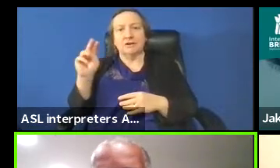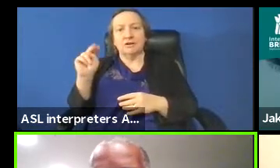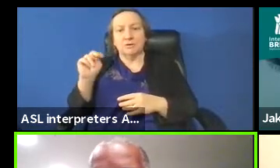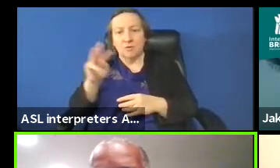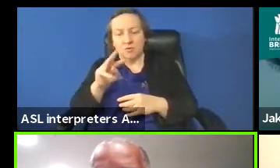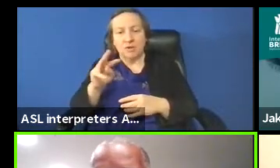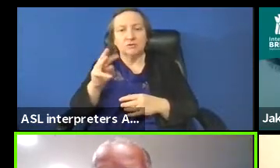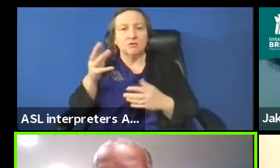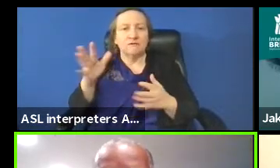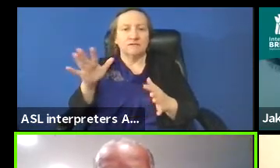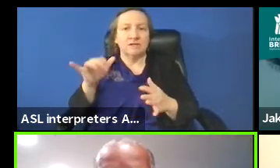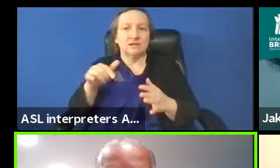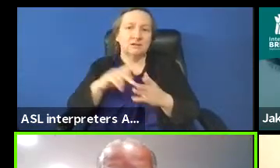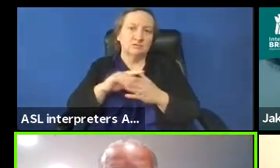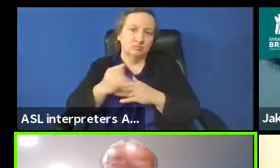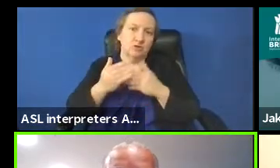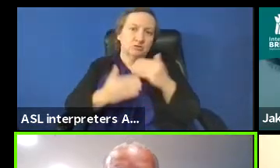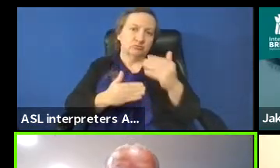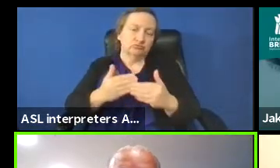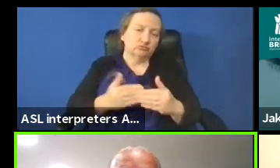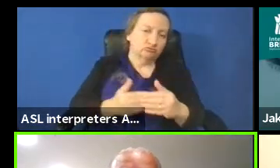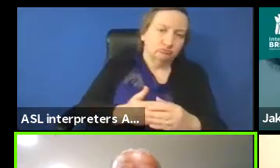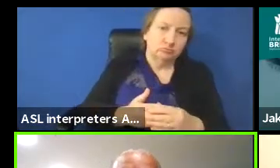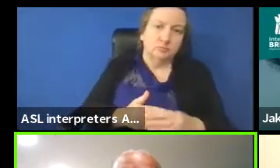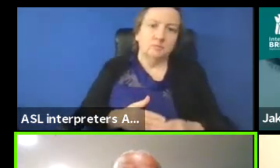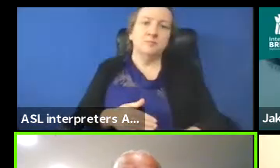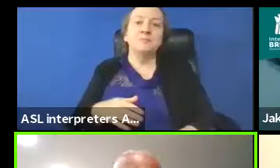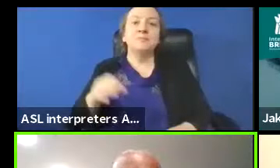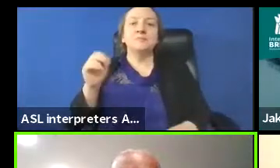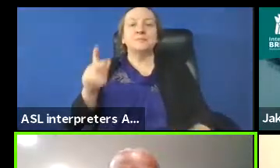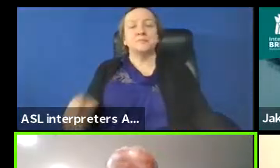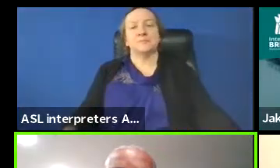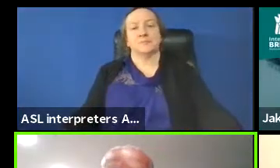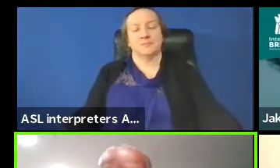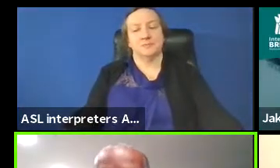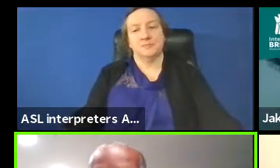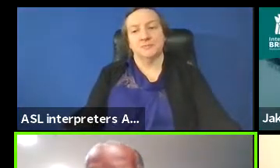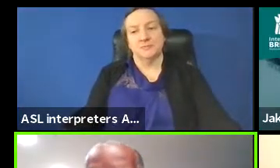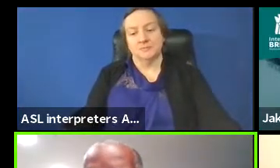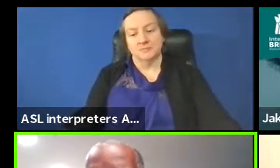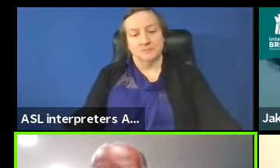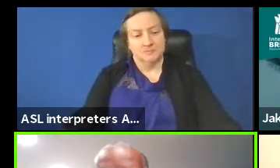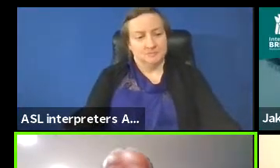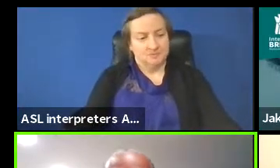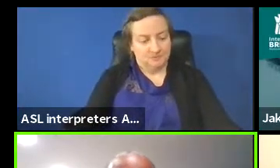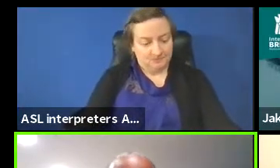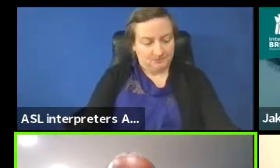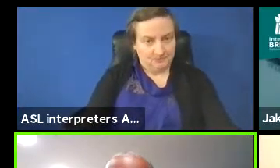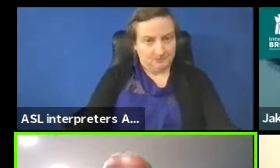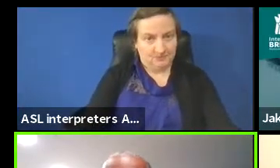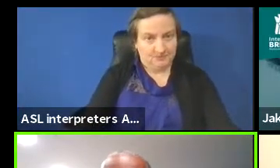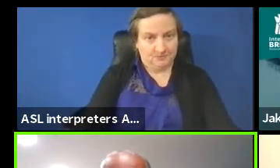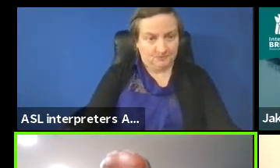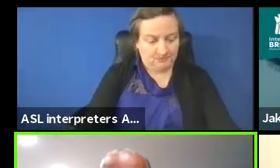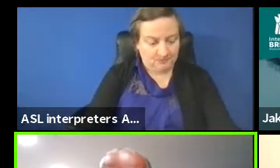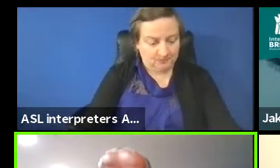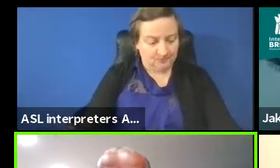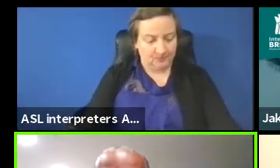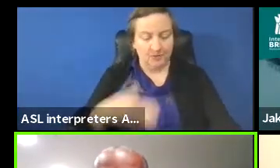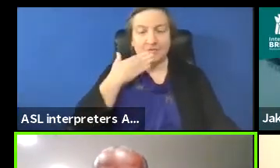this project built. So thank you for that reminder, Jake.